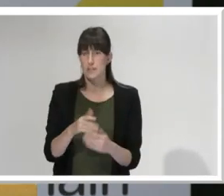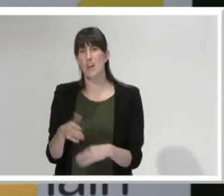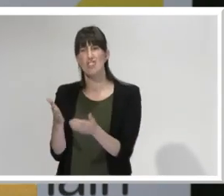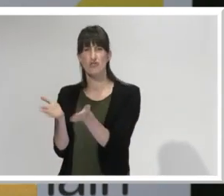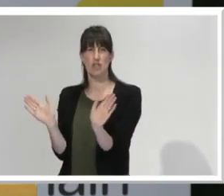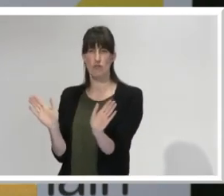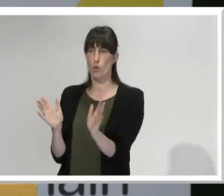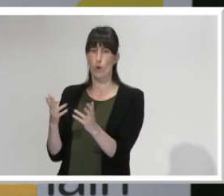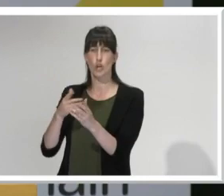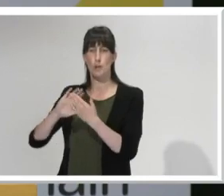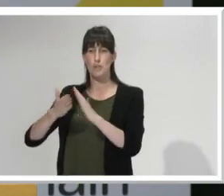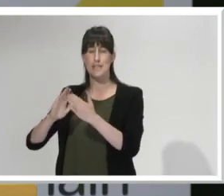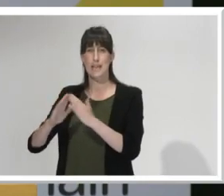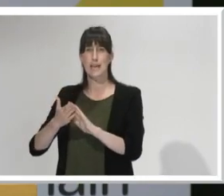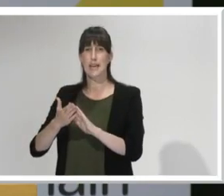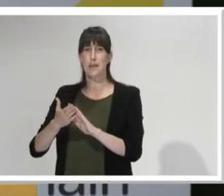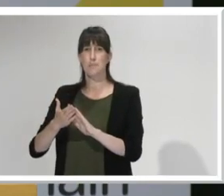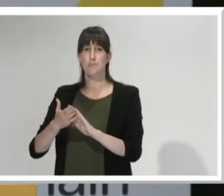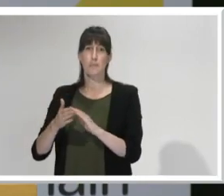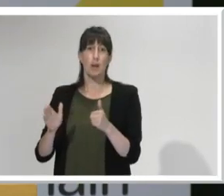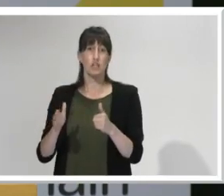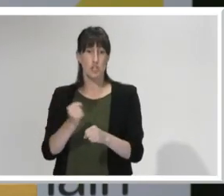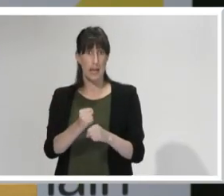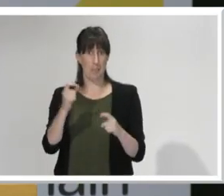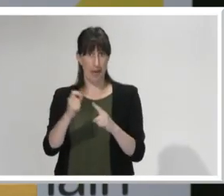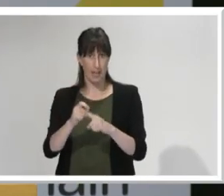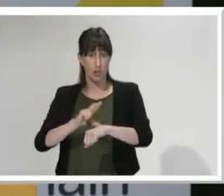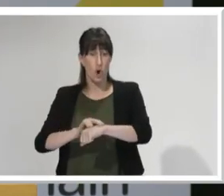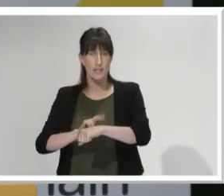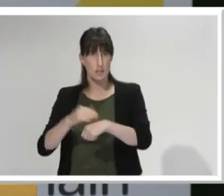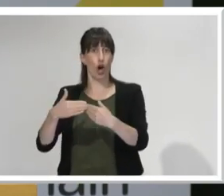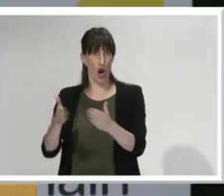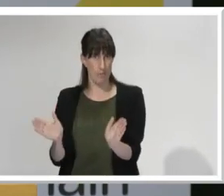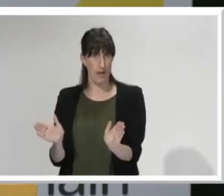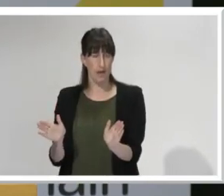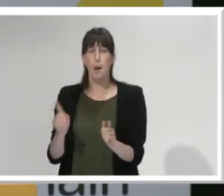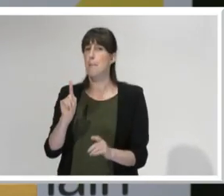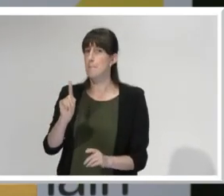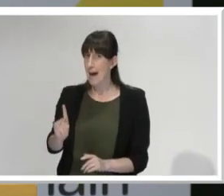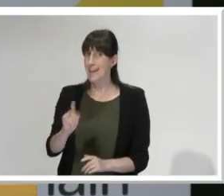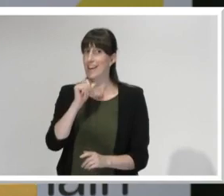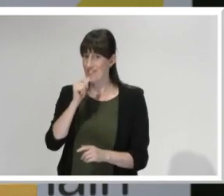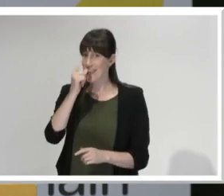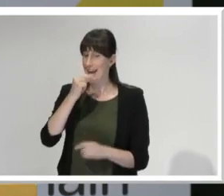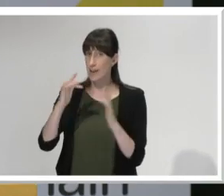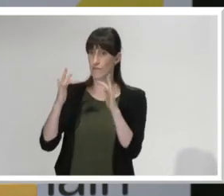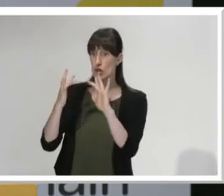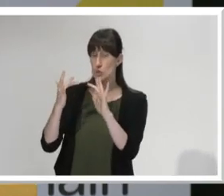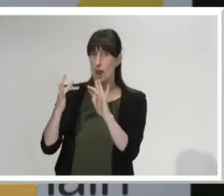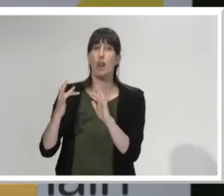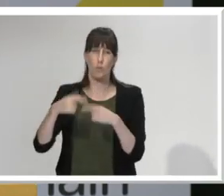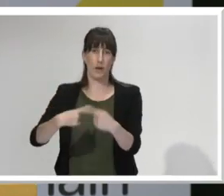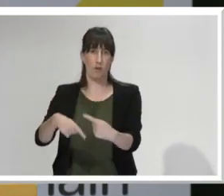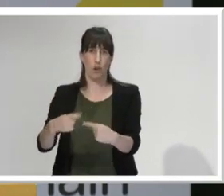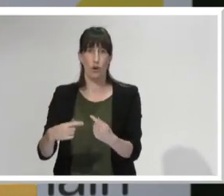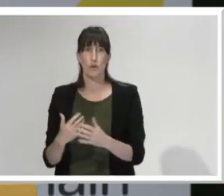community, similar to now, primary care will continue to be open using virtual consultations as much as possible, but also dental and allied health,